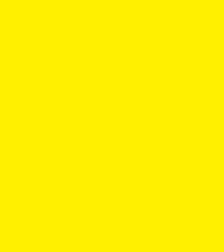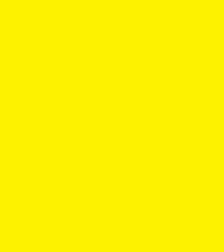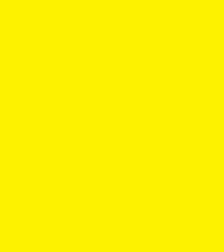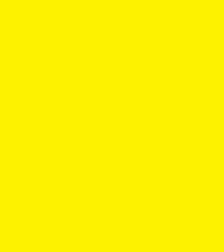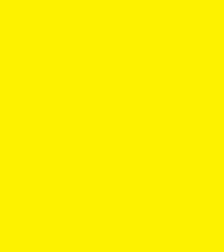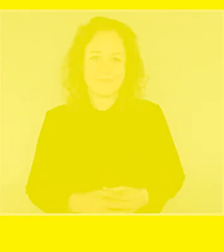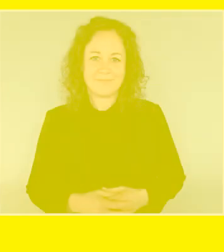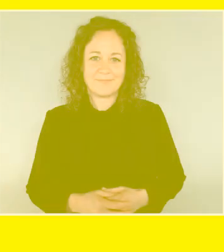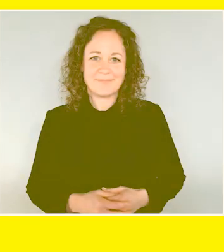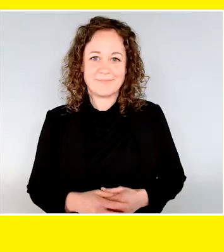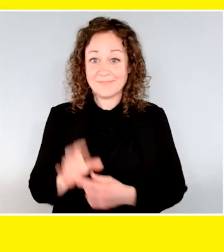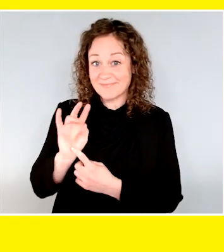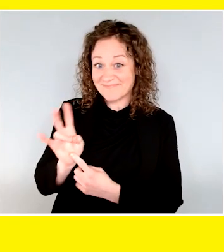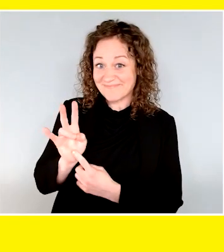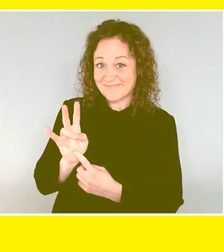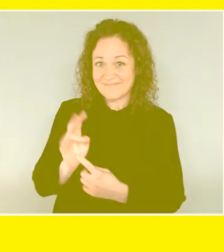Abigail and Lindsay appear.